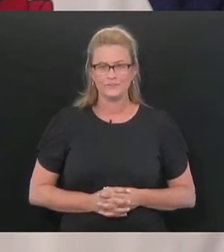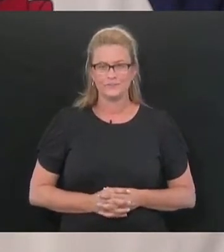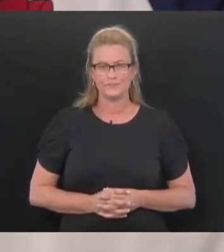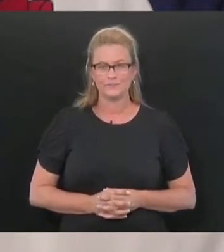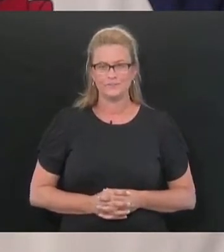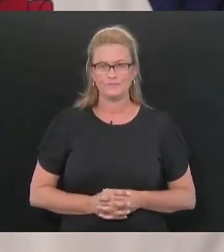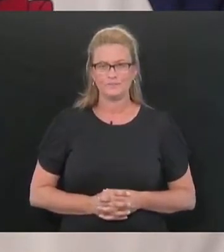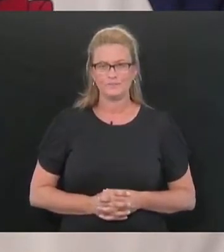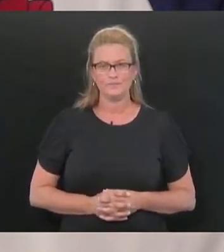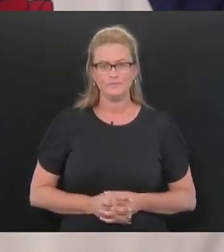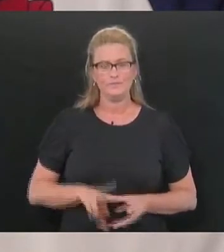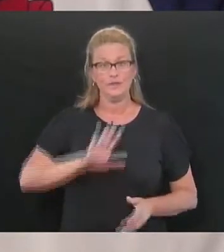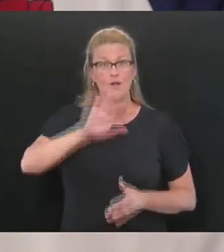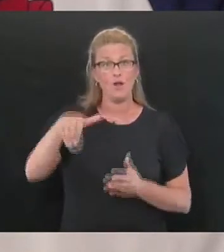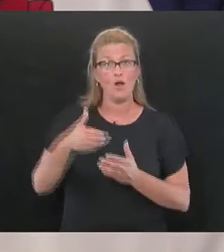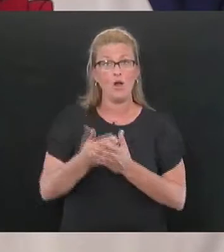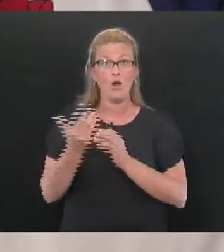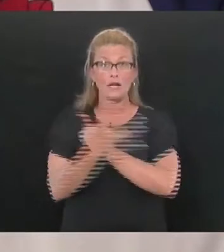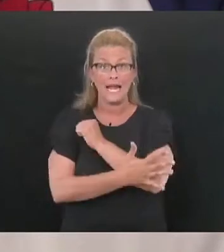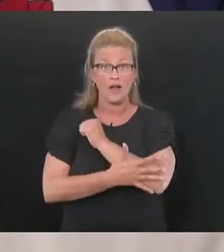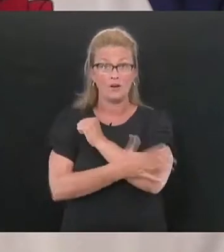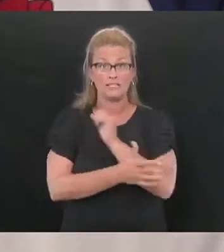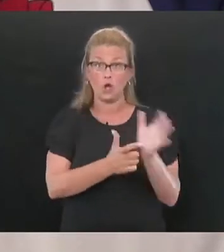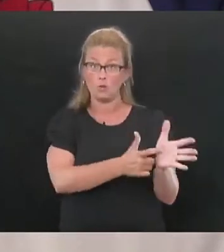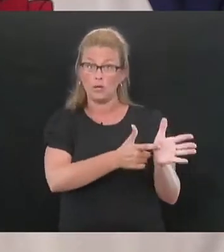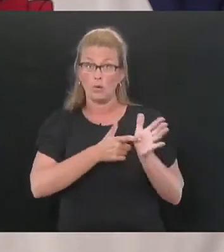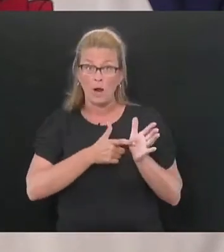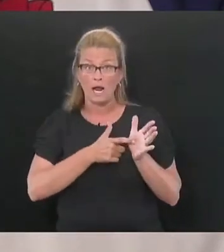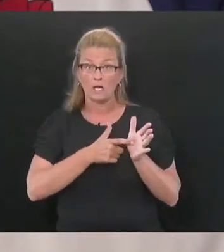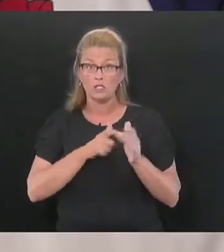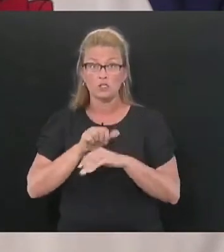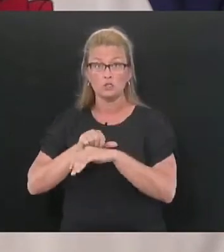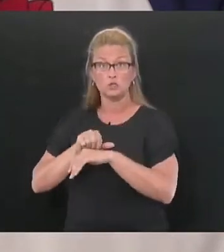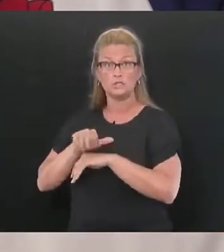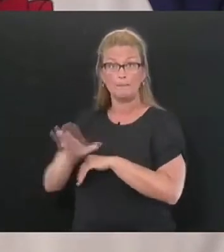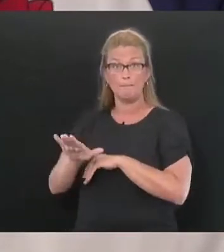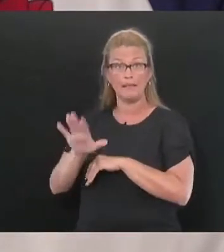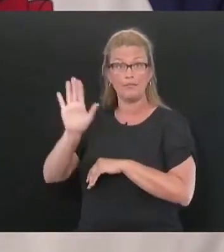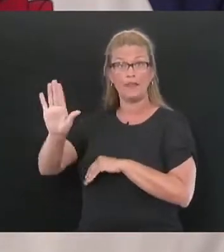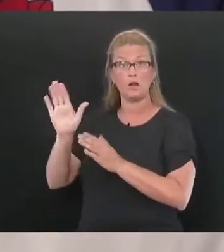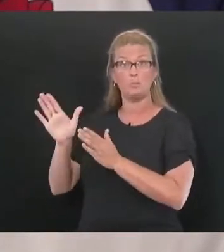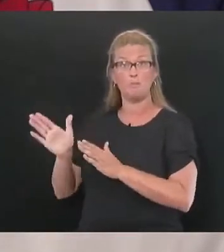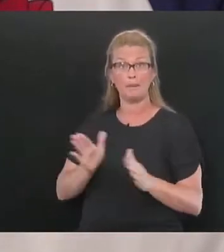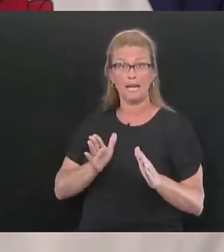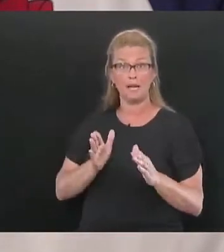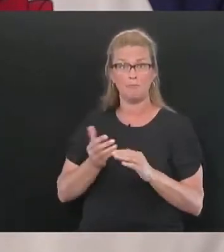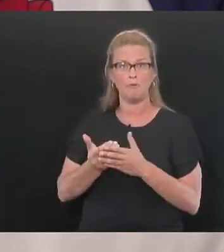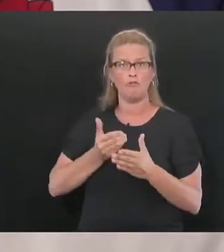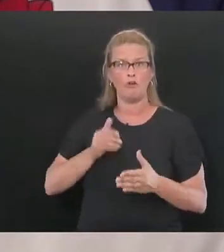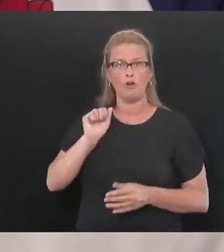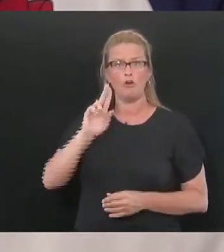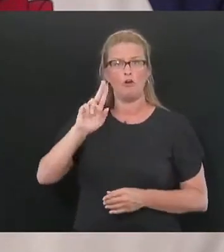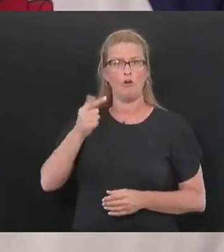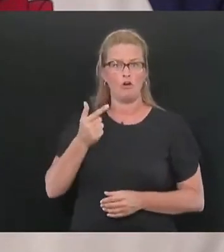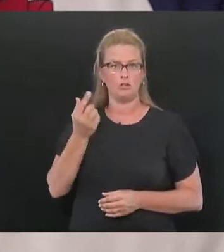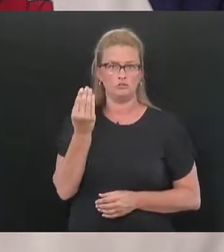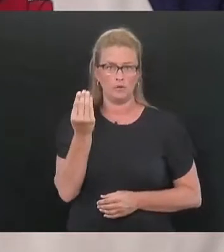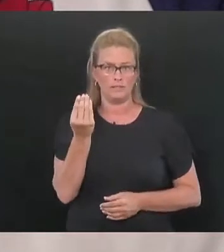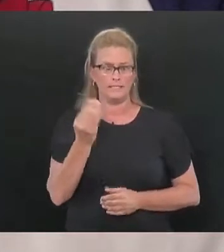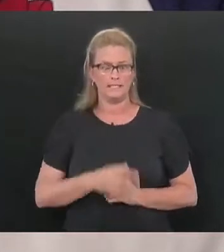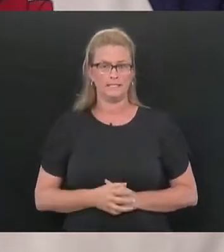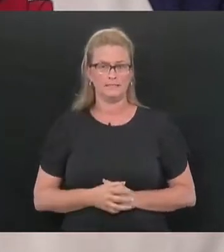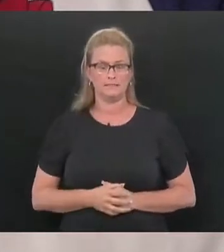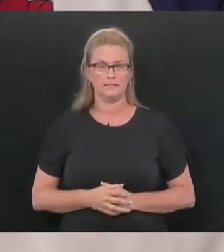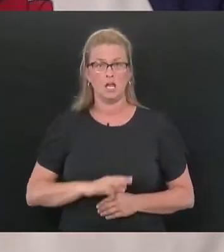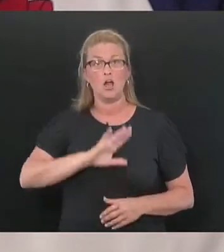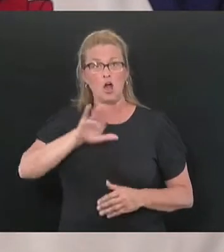all counties will be required to submit their plans by August the 14th. All plans